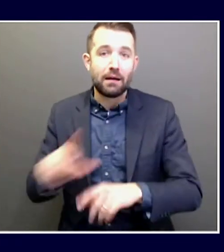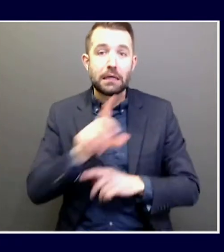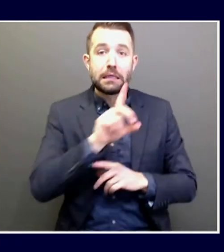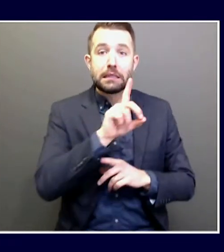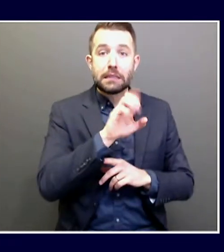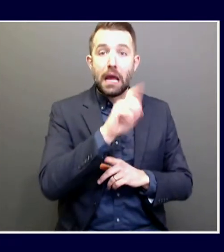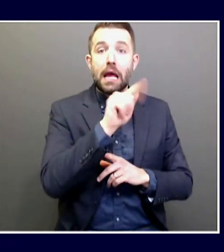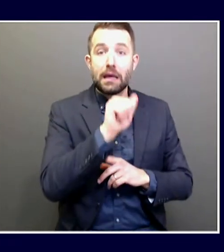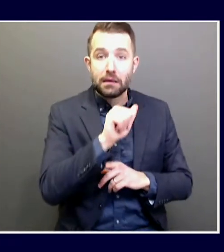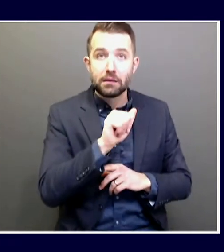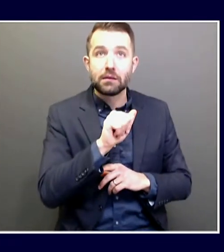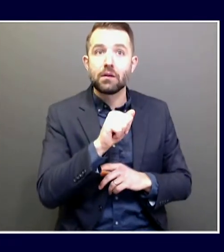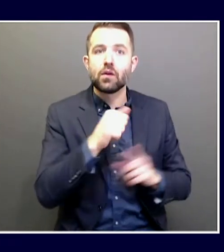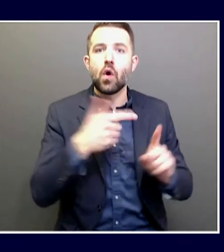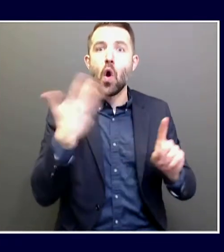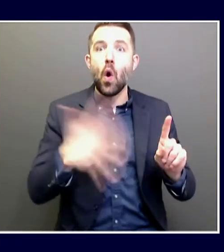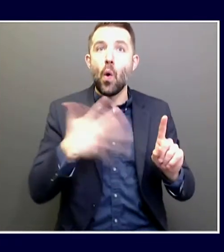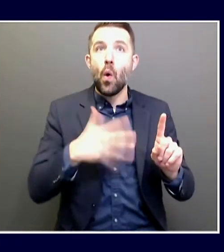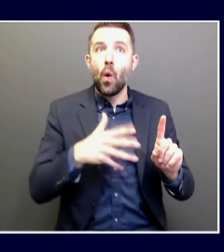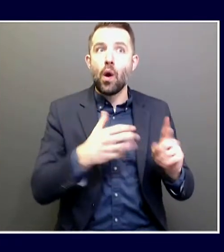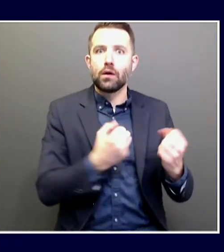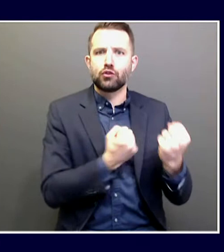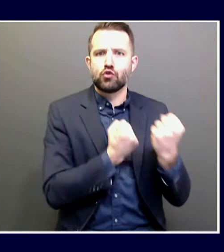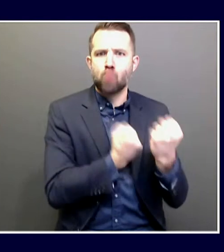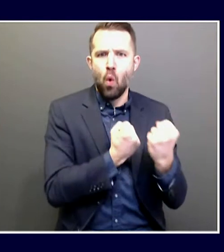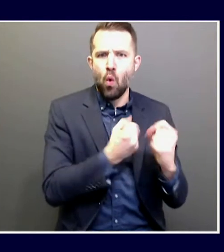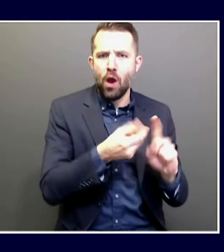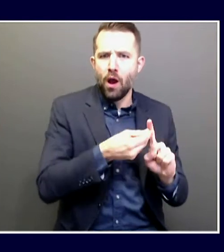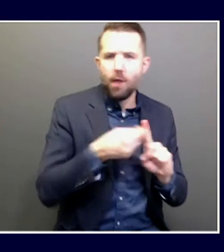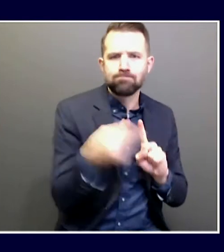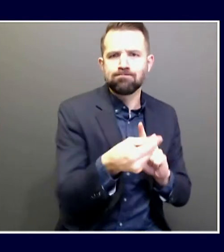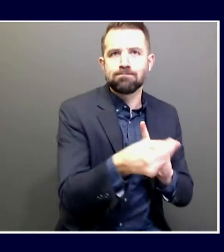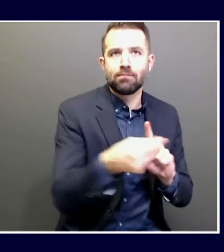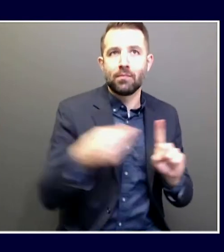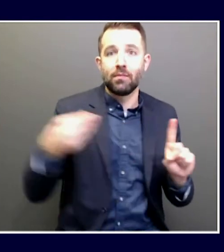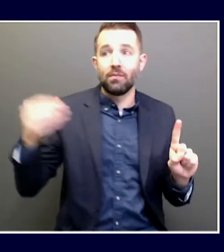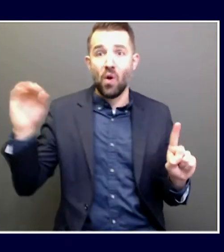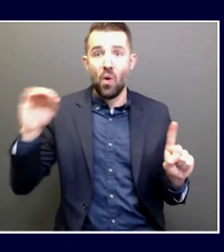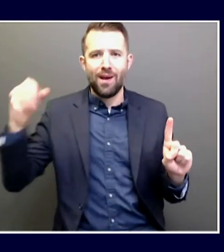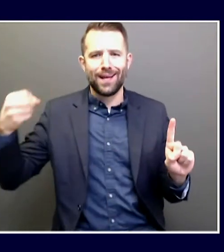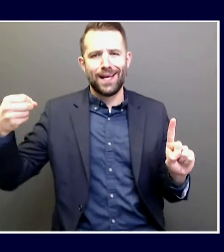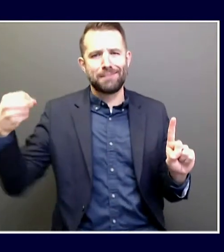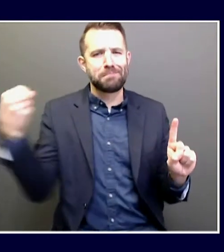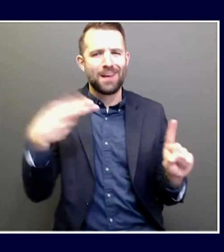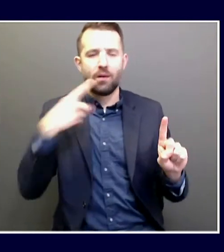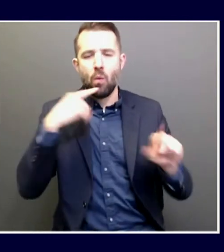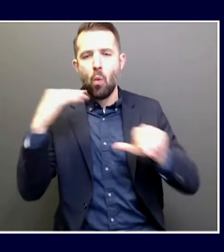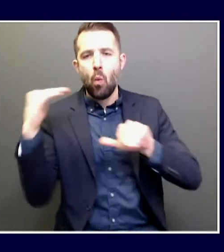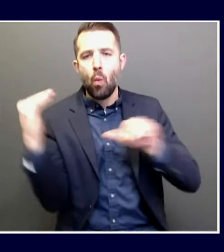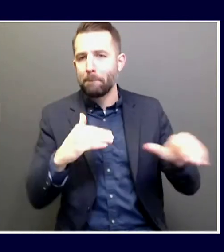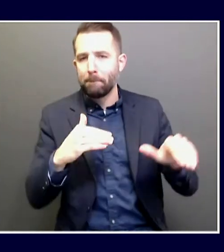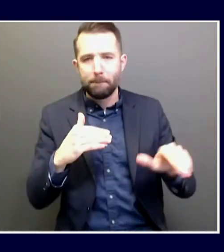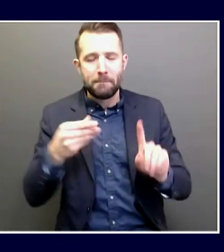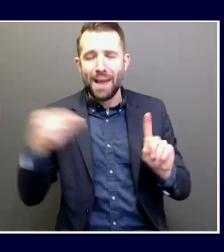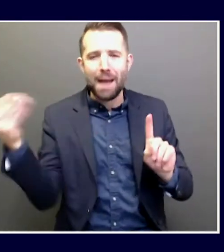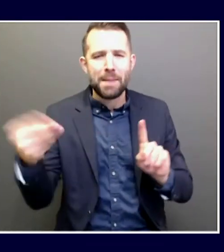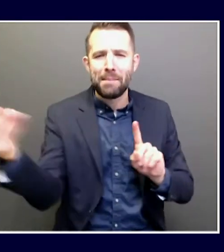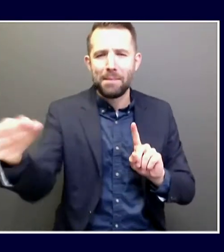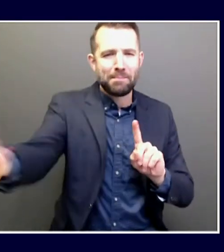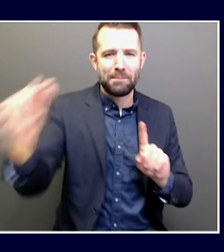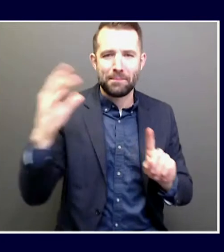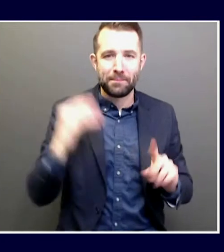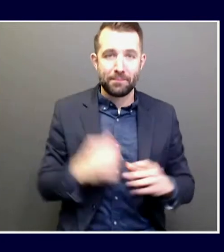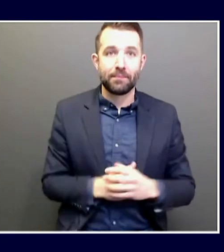prior variants. Second, it has a shorter period from when you are